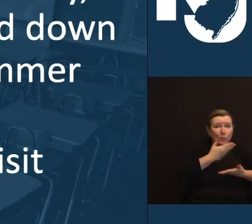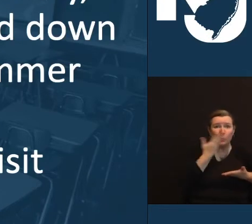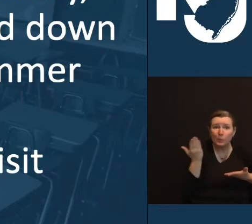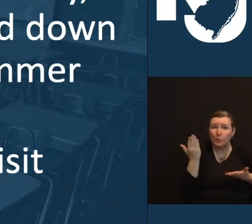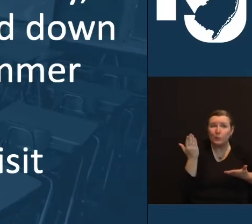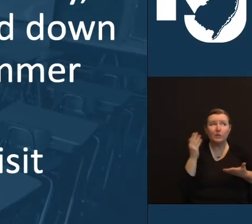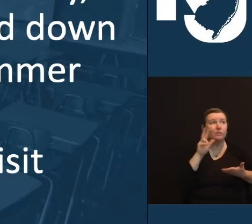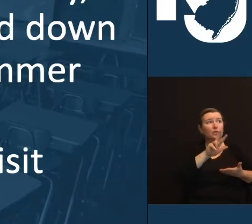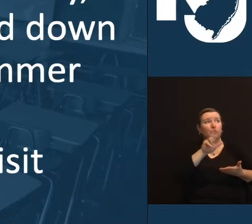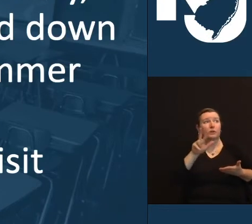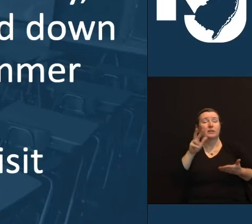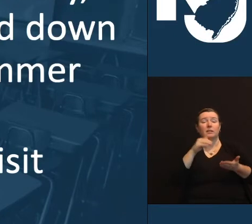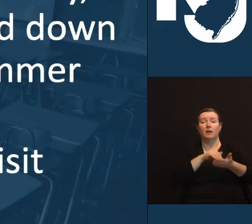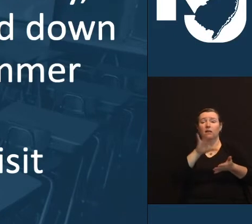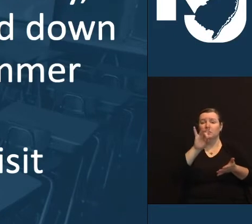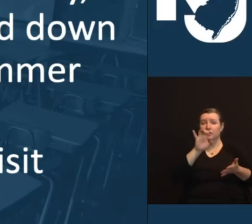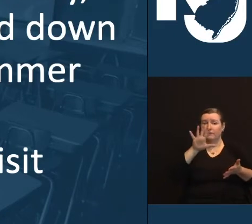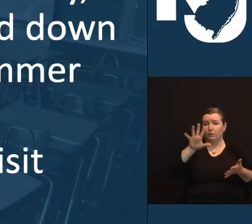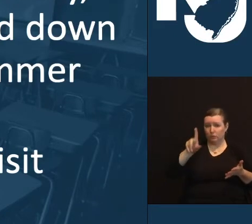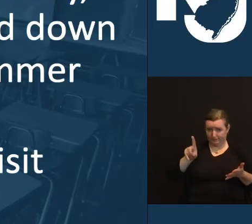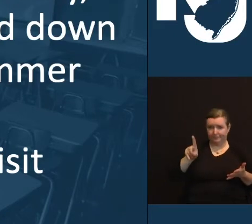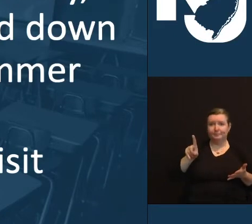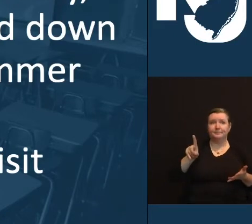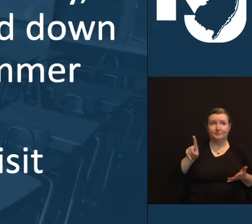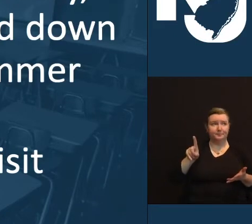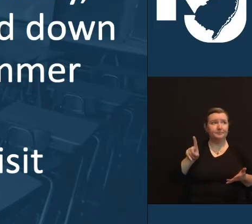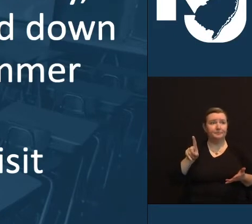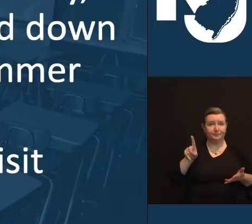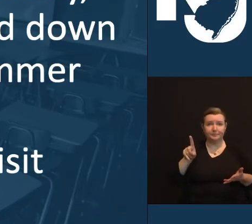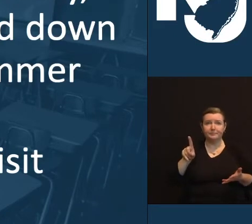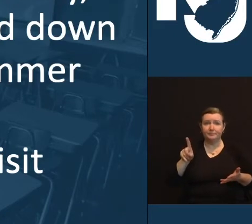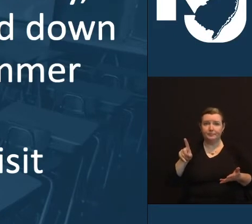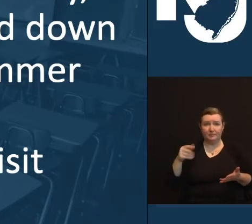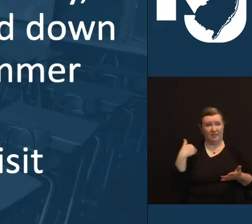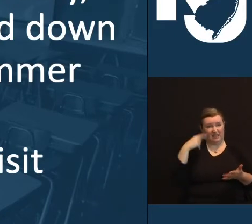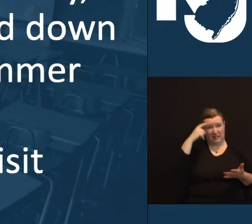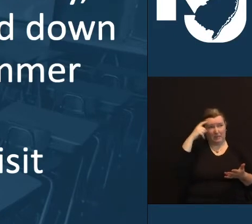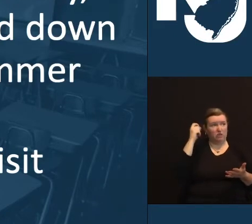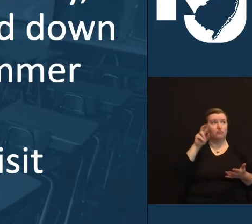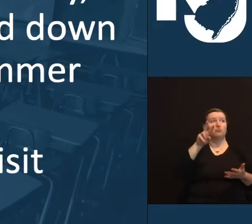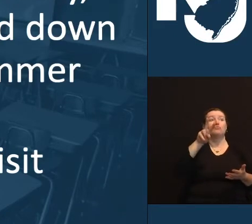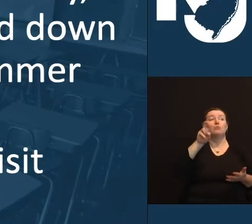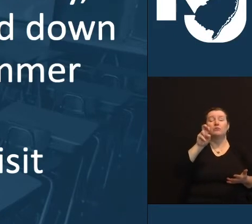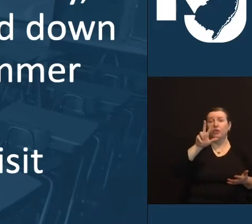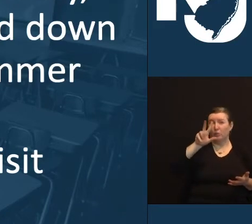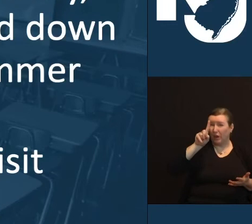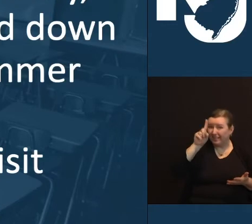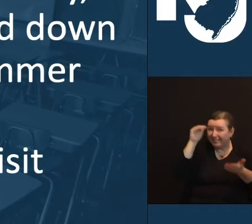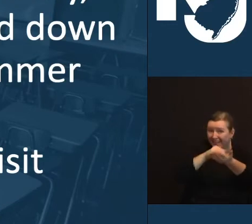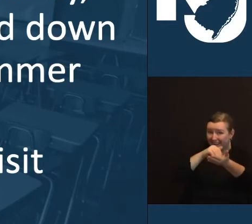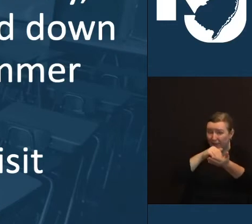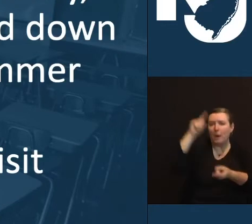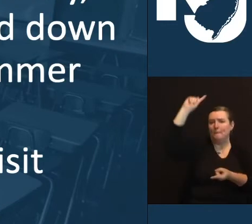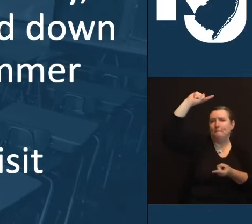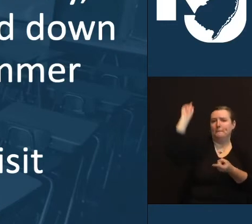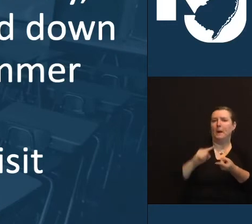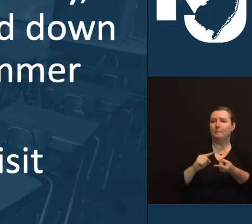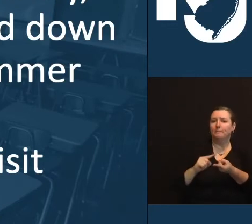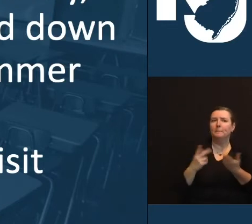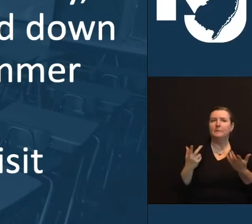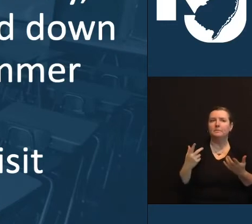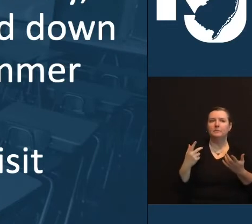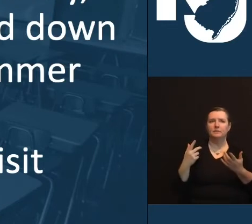33,851. That's down from an estimated 231,000 over the summer and down 2% from last week. This has been